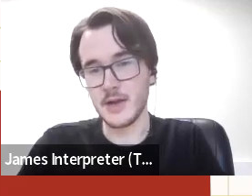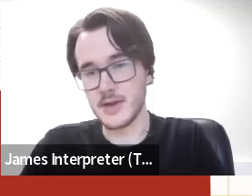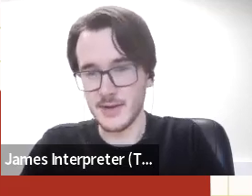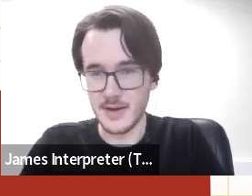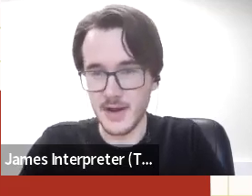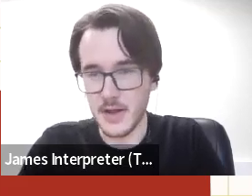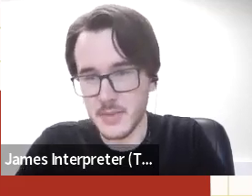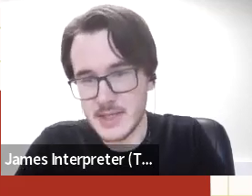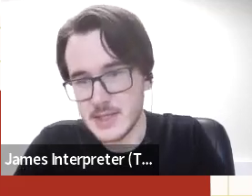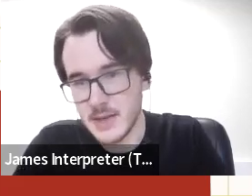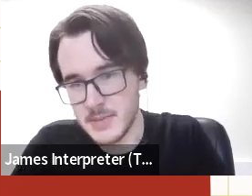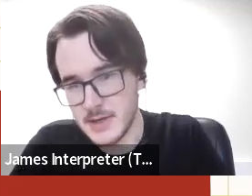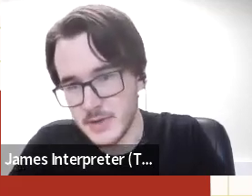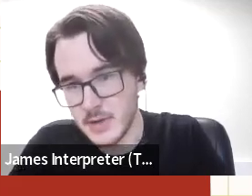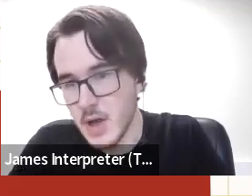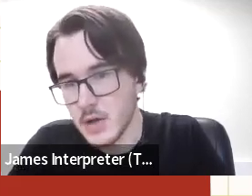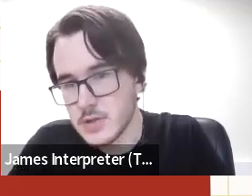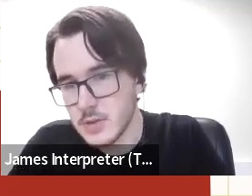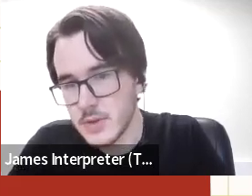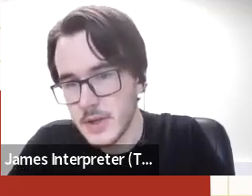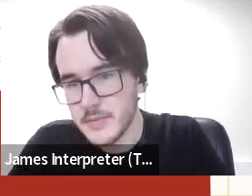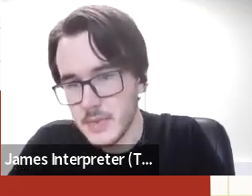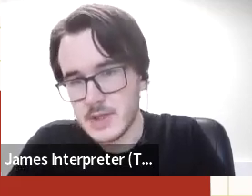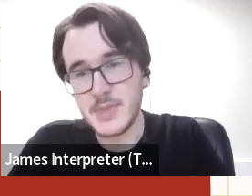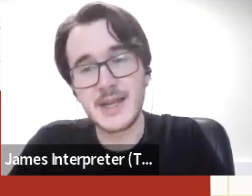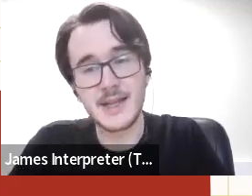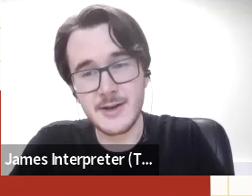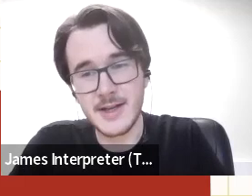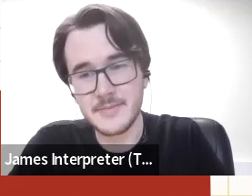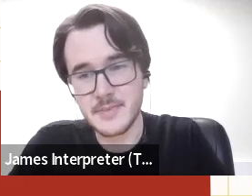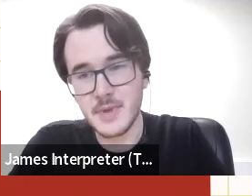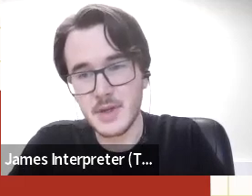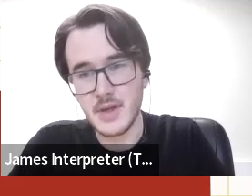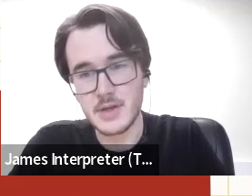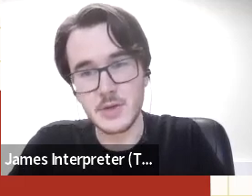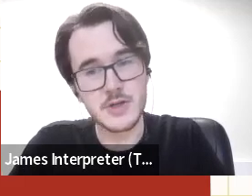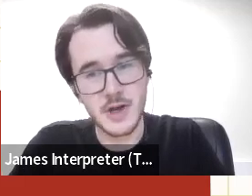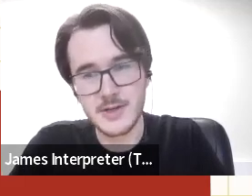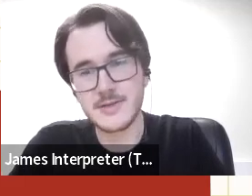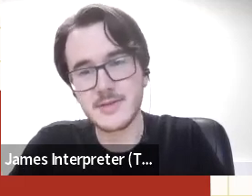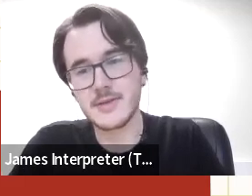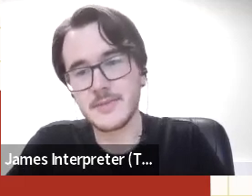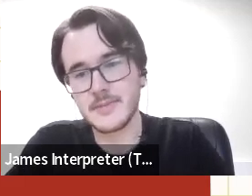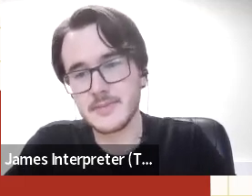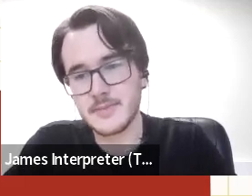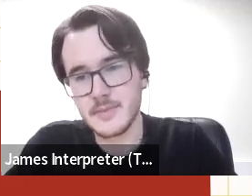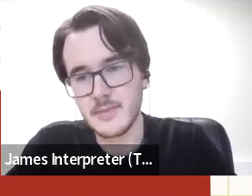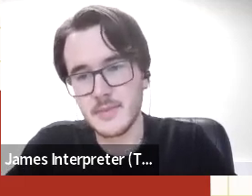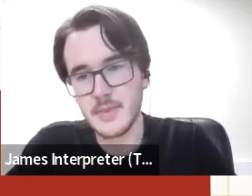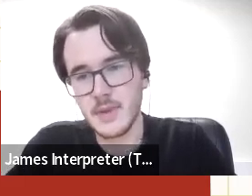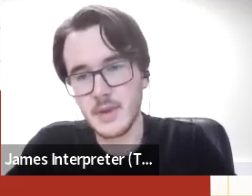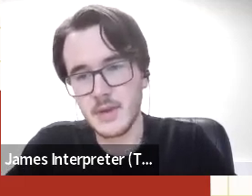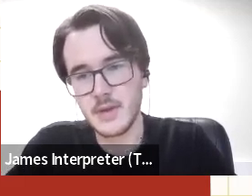away looking other places, that might be difficult. Also, speak clearly. Don't shout.